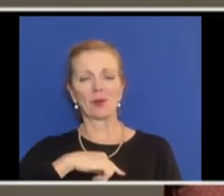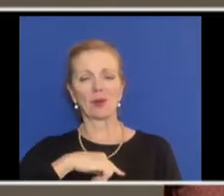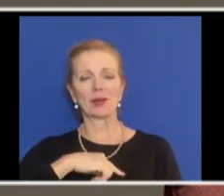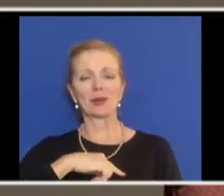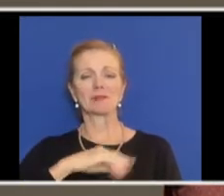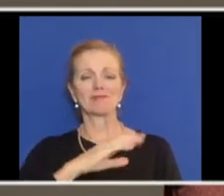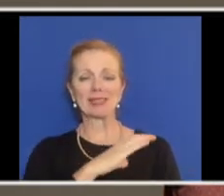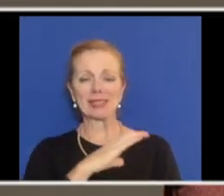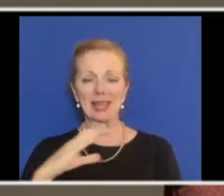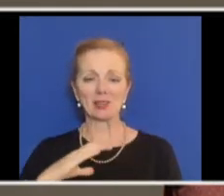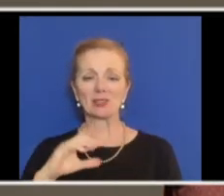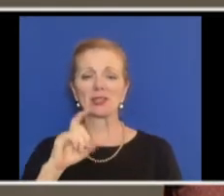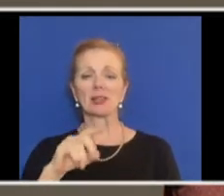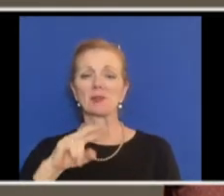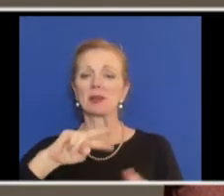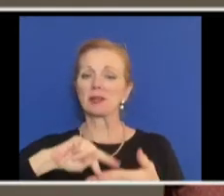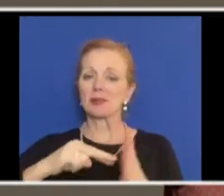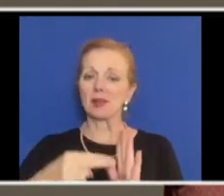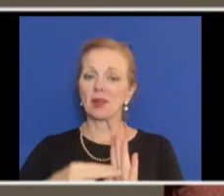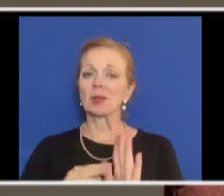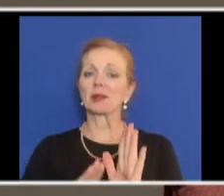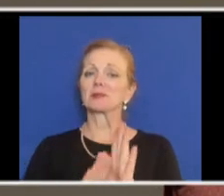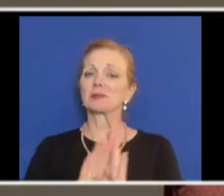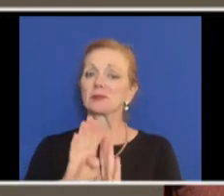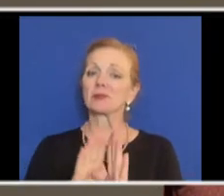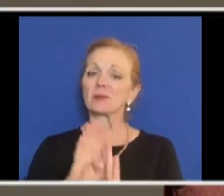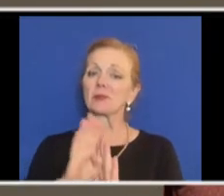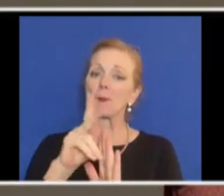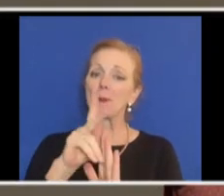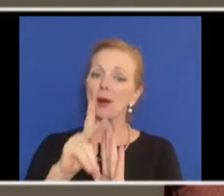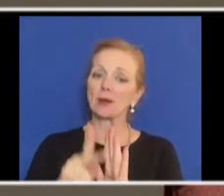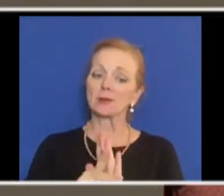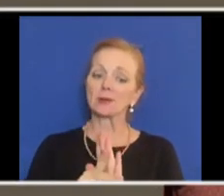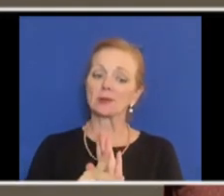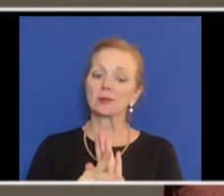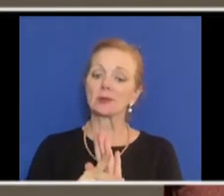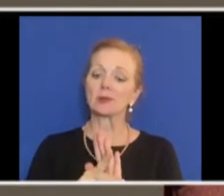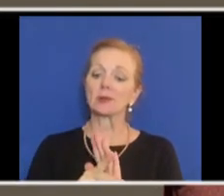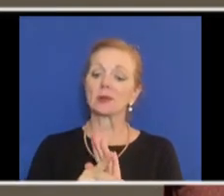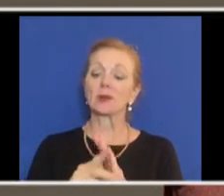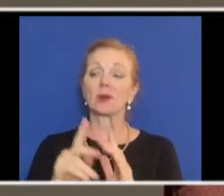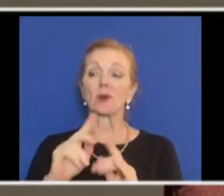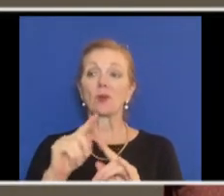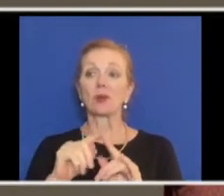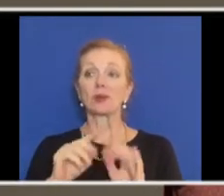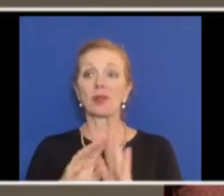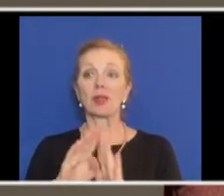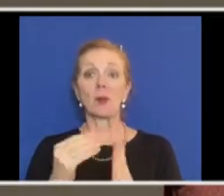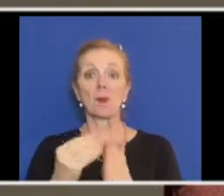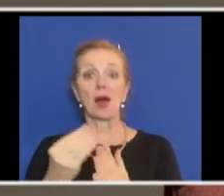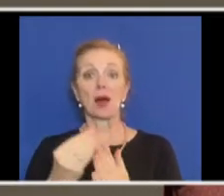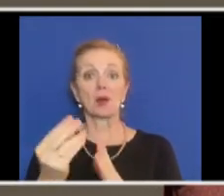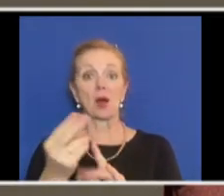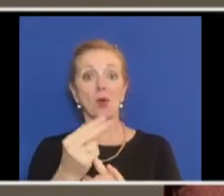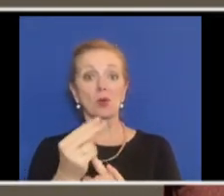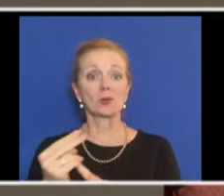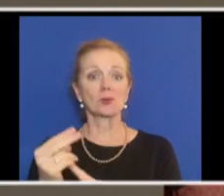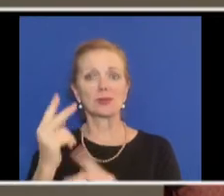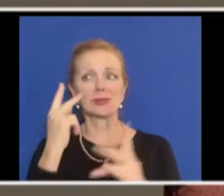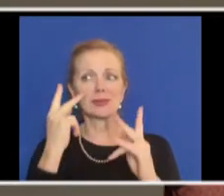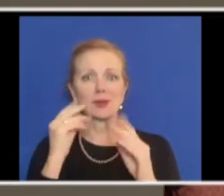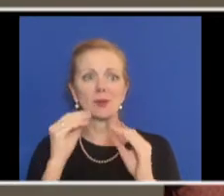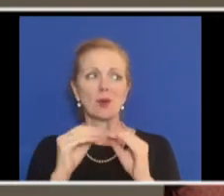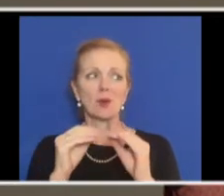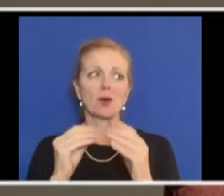about developing policies when developers are buying hotels we are seeing more of these and